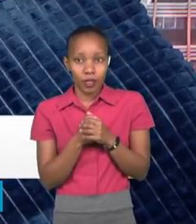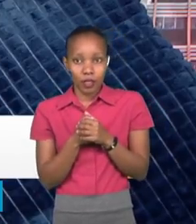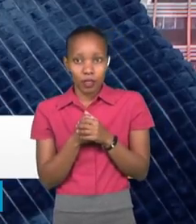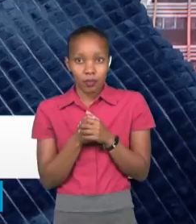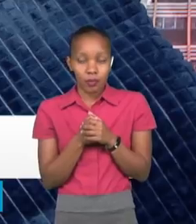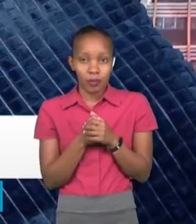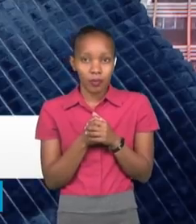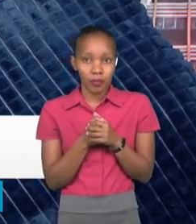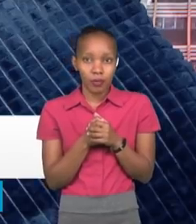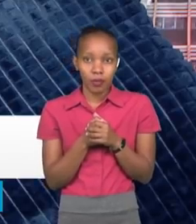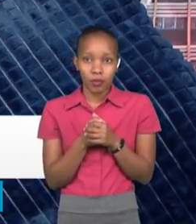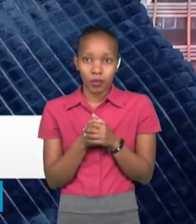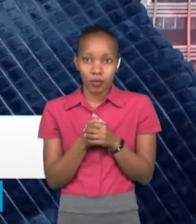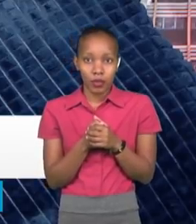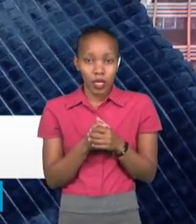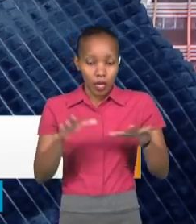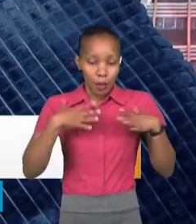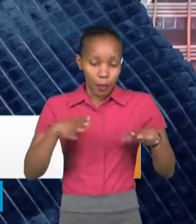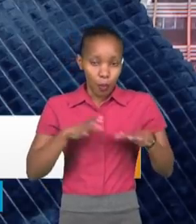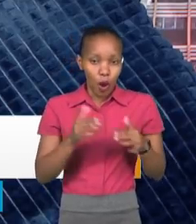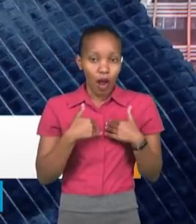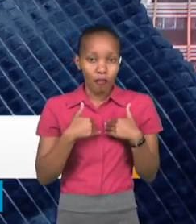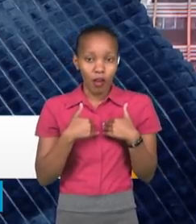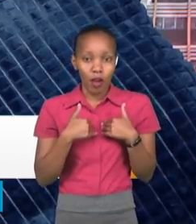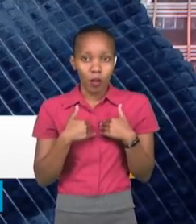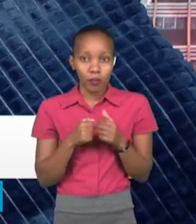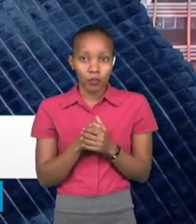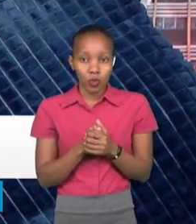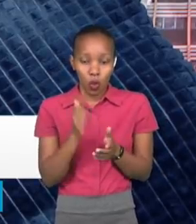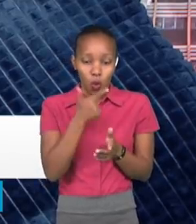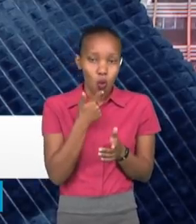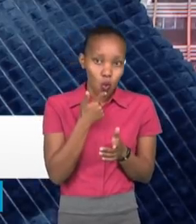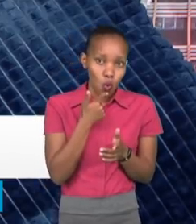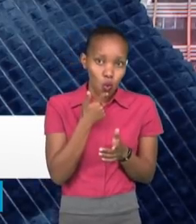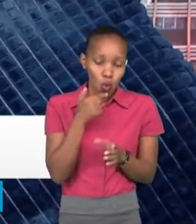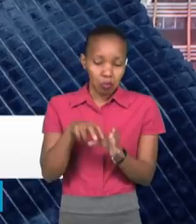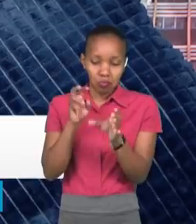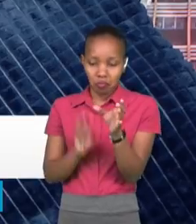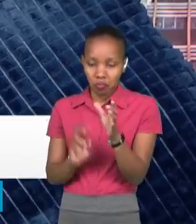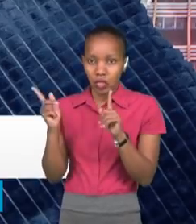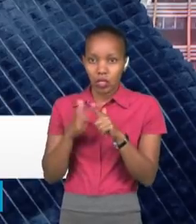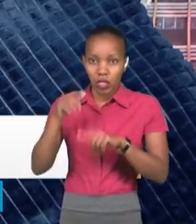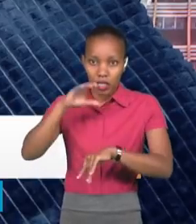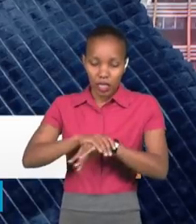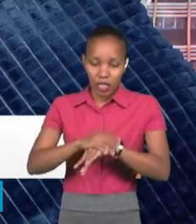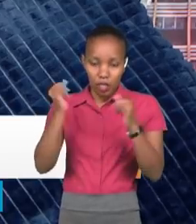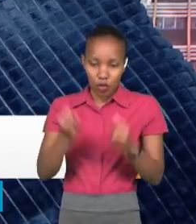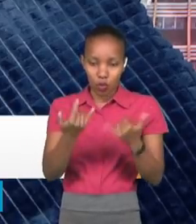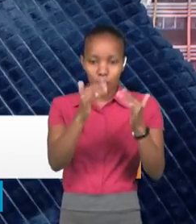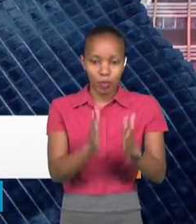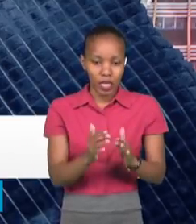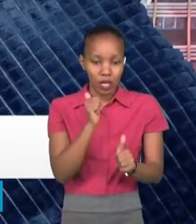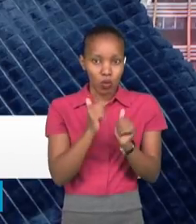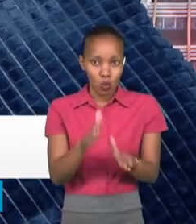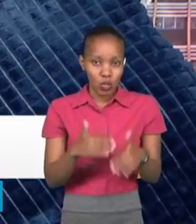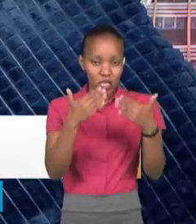Unfortunately, there are people who will actually be going out. Okay. And we'll have to be getting in fresh blood that will actually give us